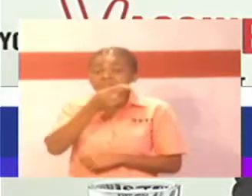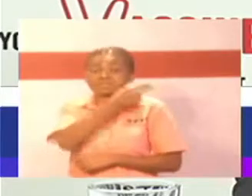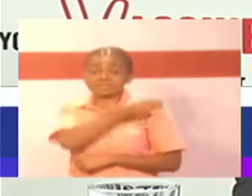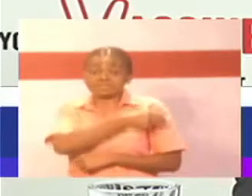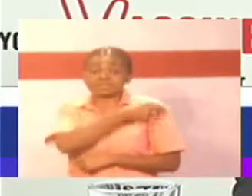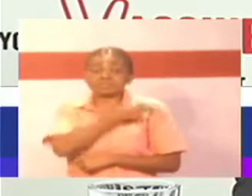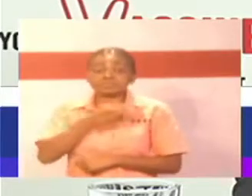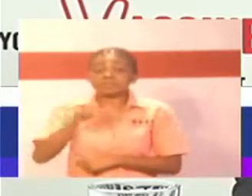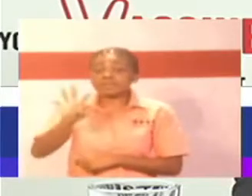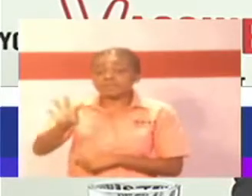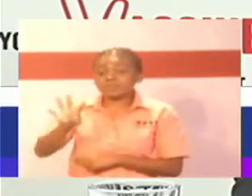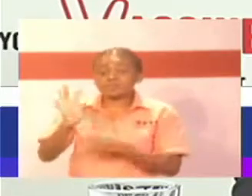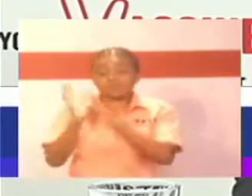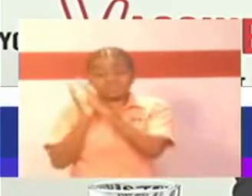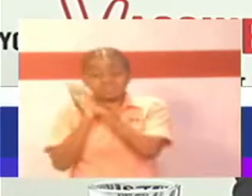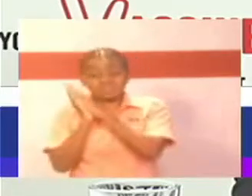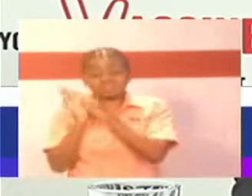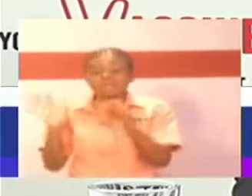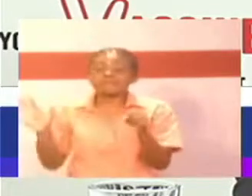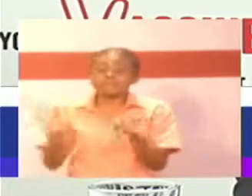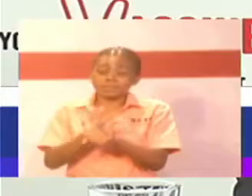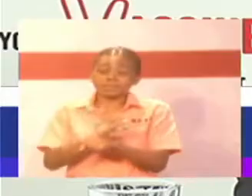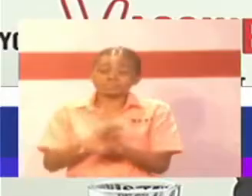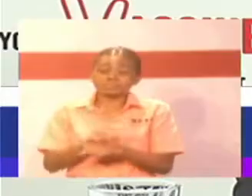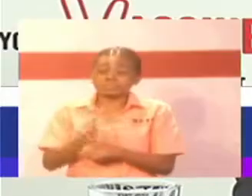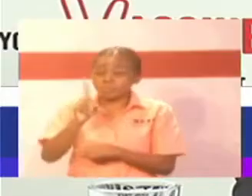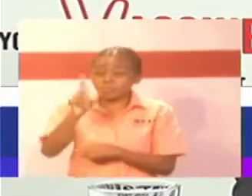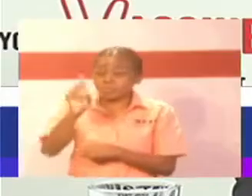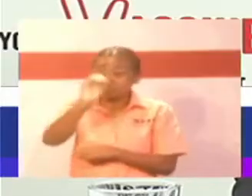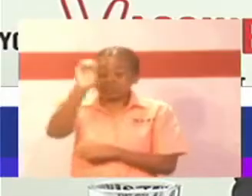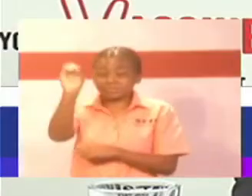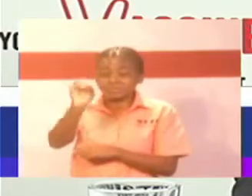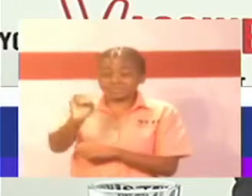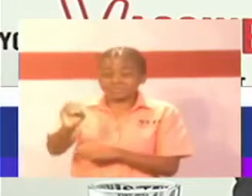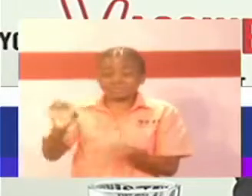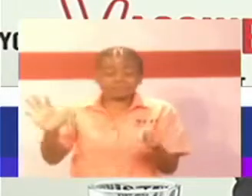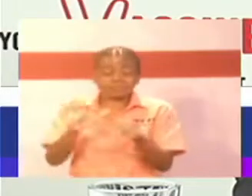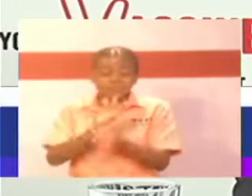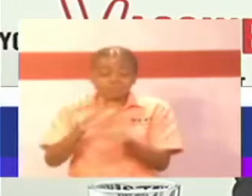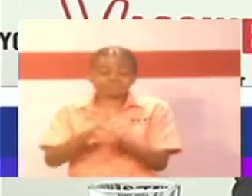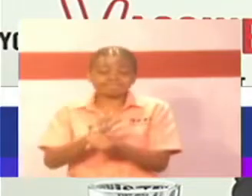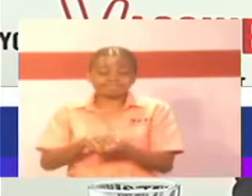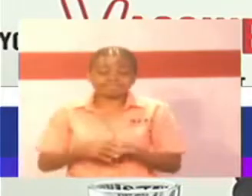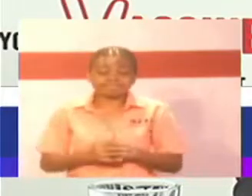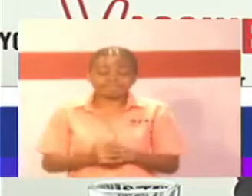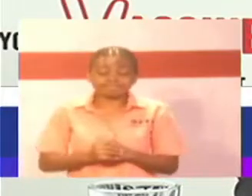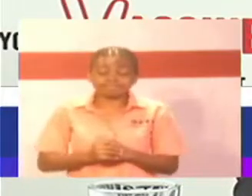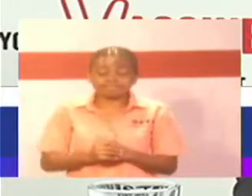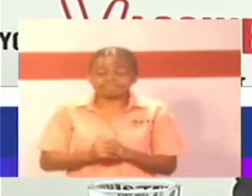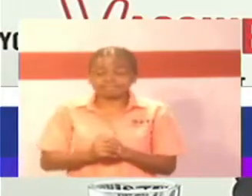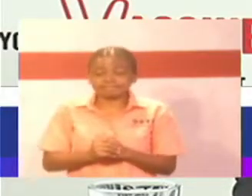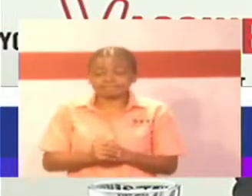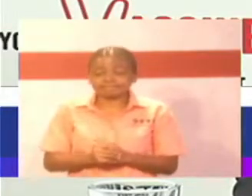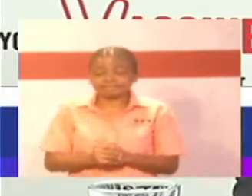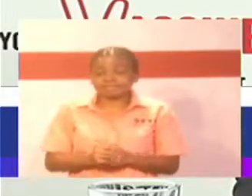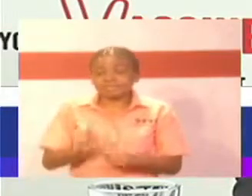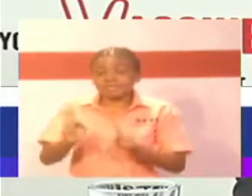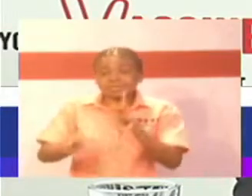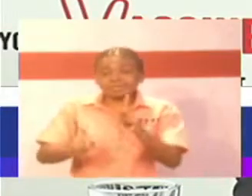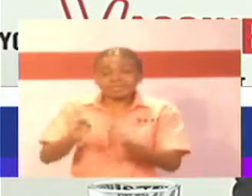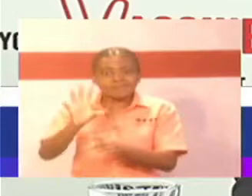beds are currently occupied, 100% ICU occupancy, nil patients vaccinated,